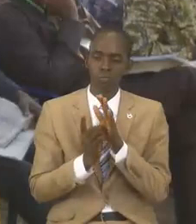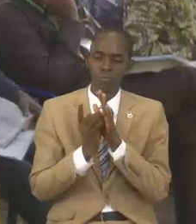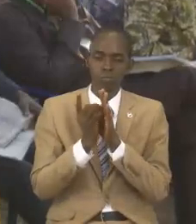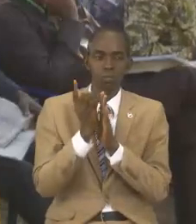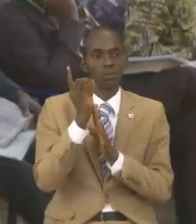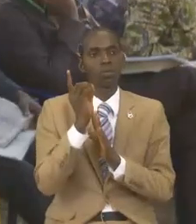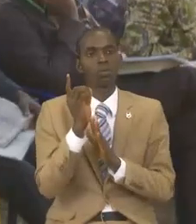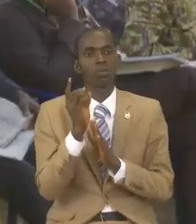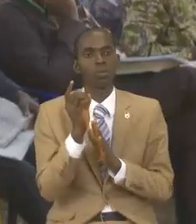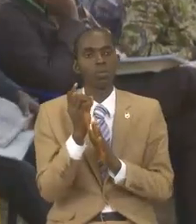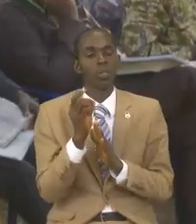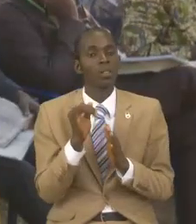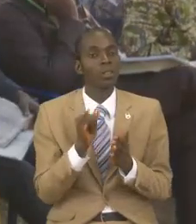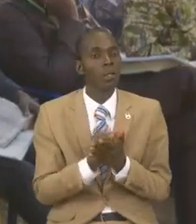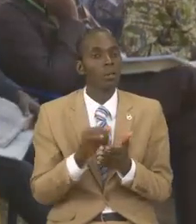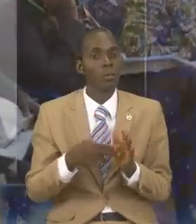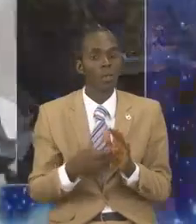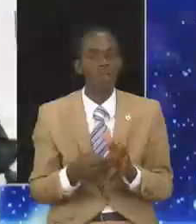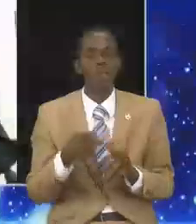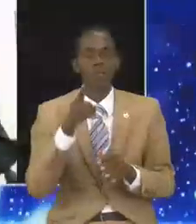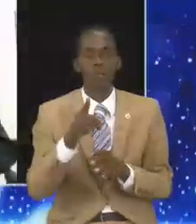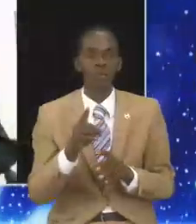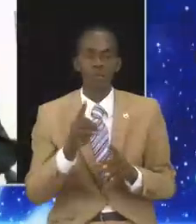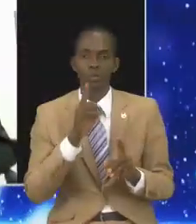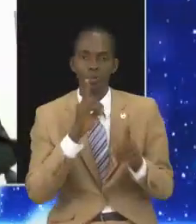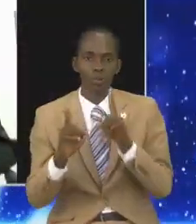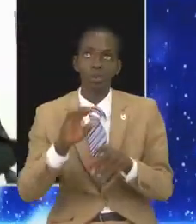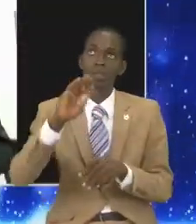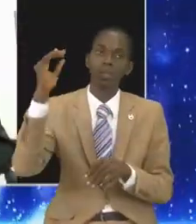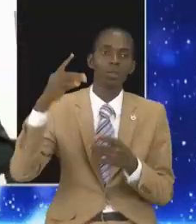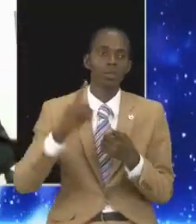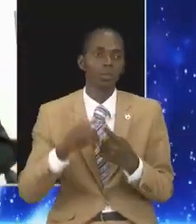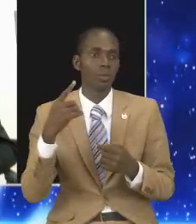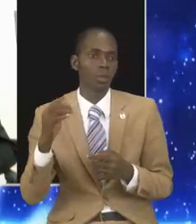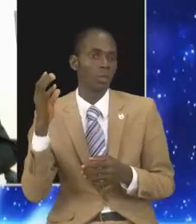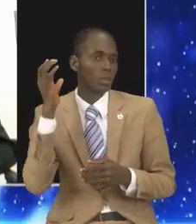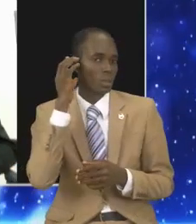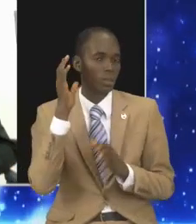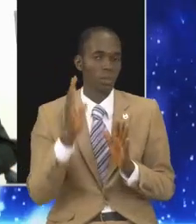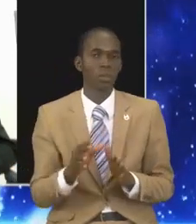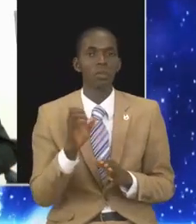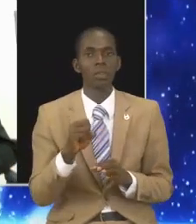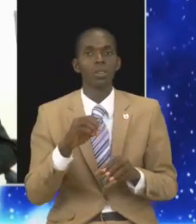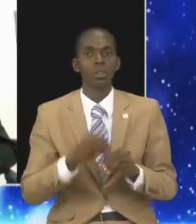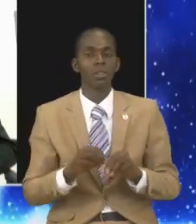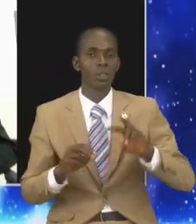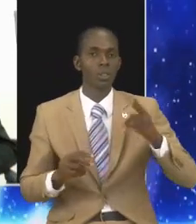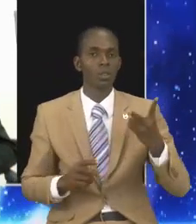edifying, that it may minister grace to the hearers. 2 Corinthians chapter